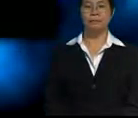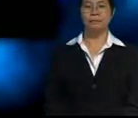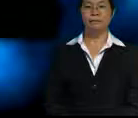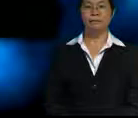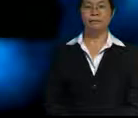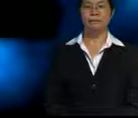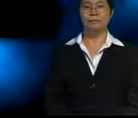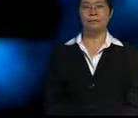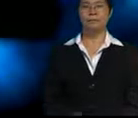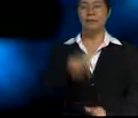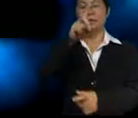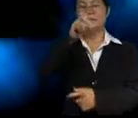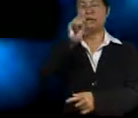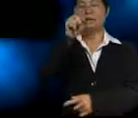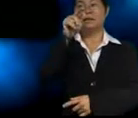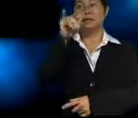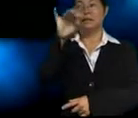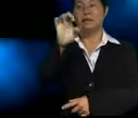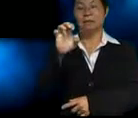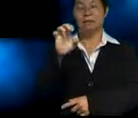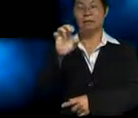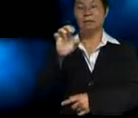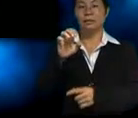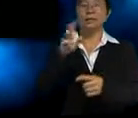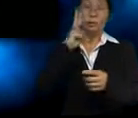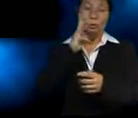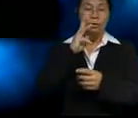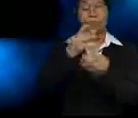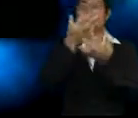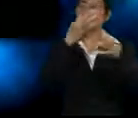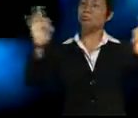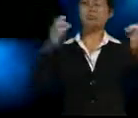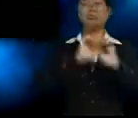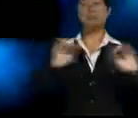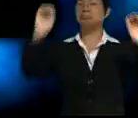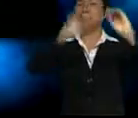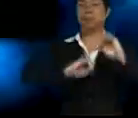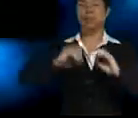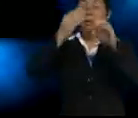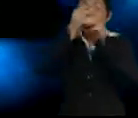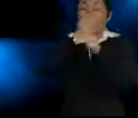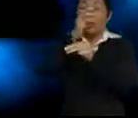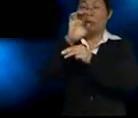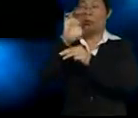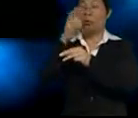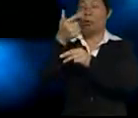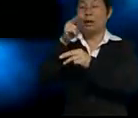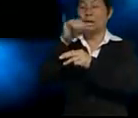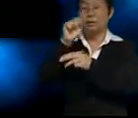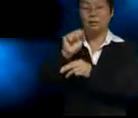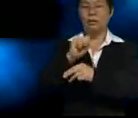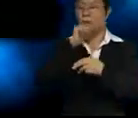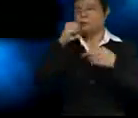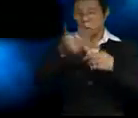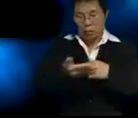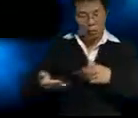The distilled solution is free from microorganisms, dissolved substances, and